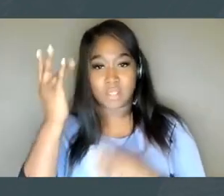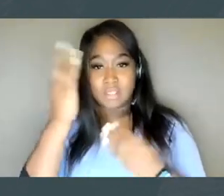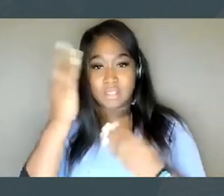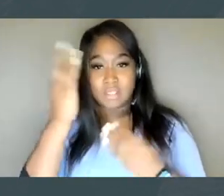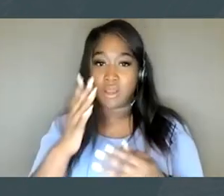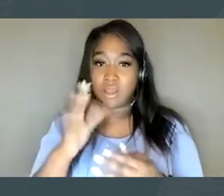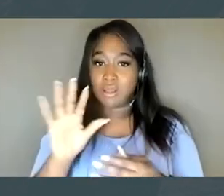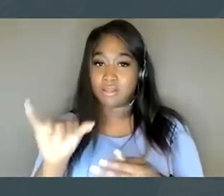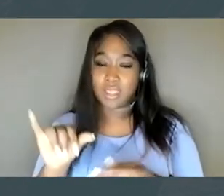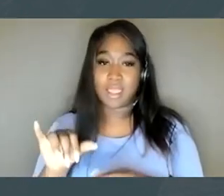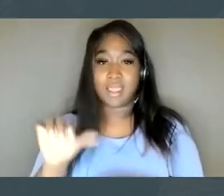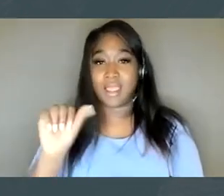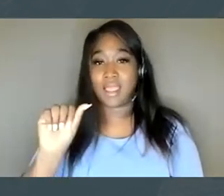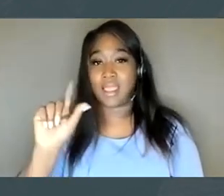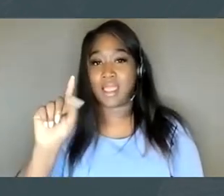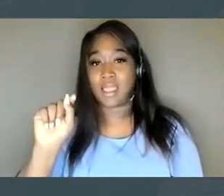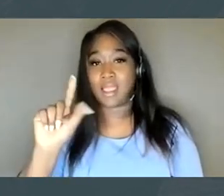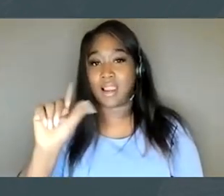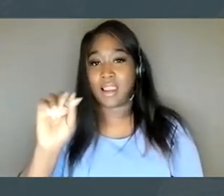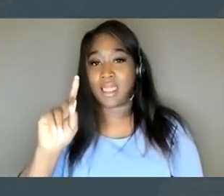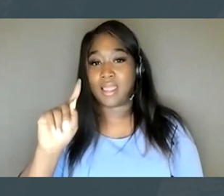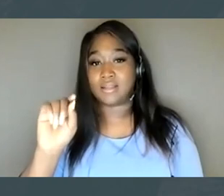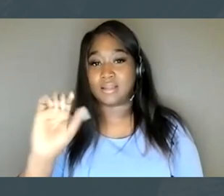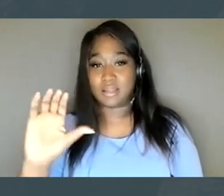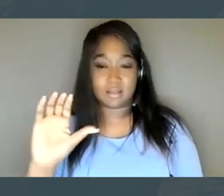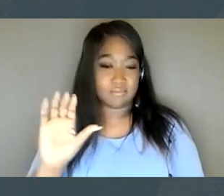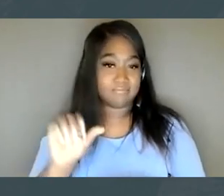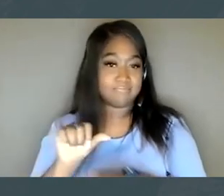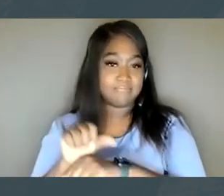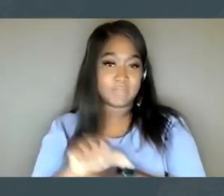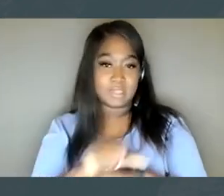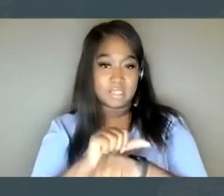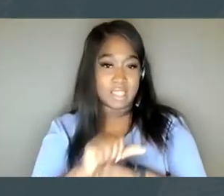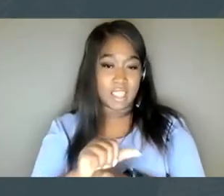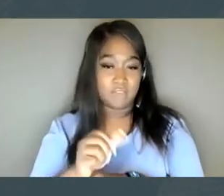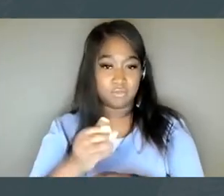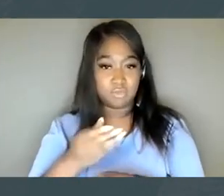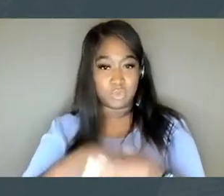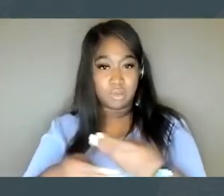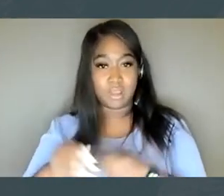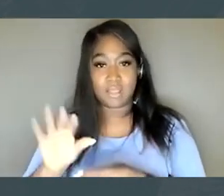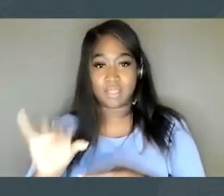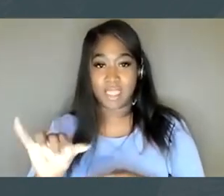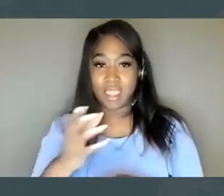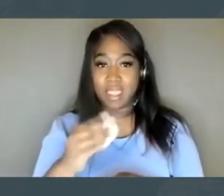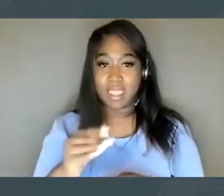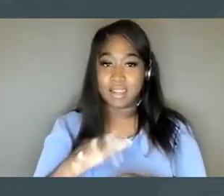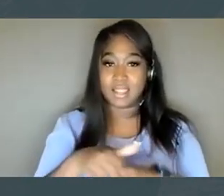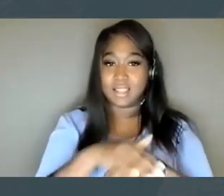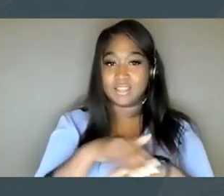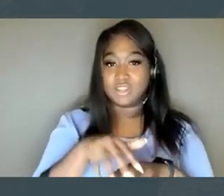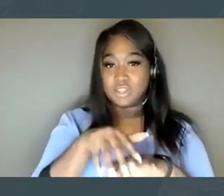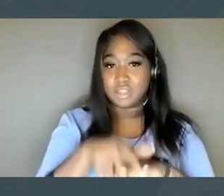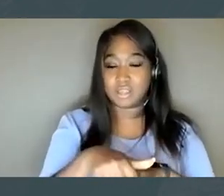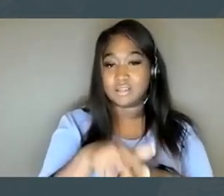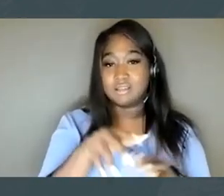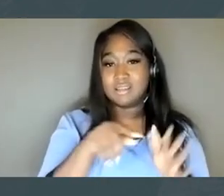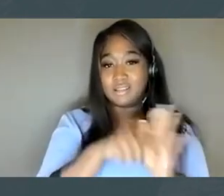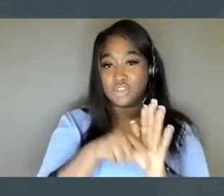as indigenous genocide in the Americas, and that figure of the mother who's gone and